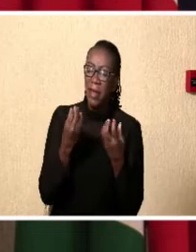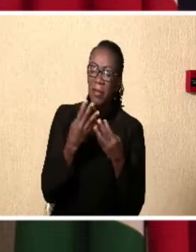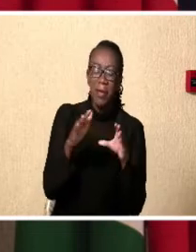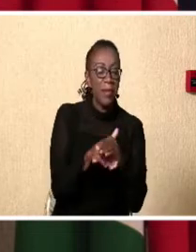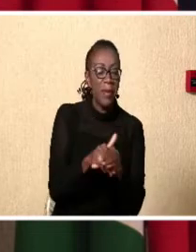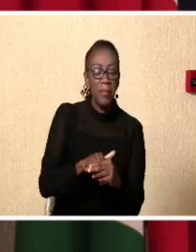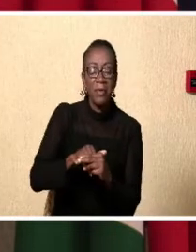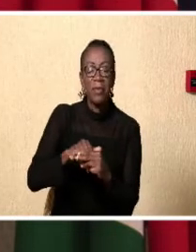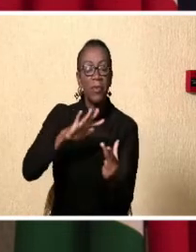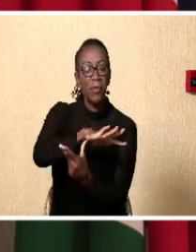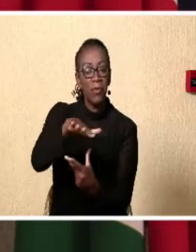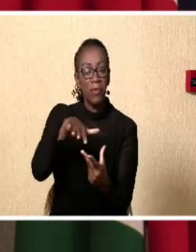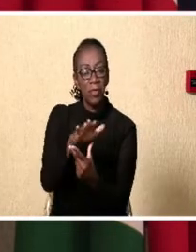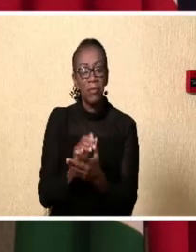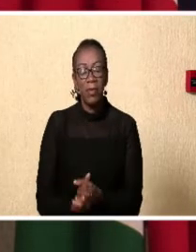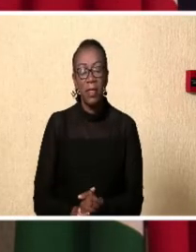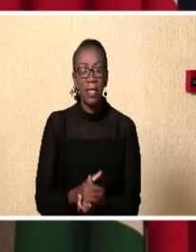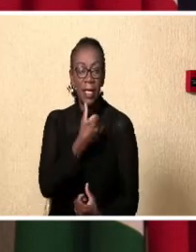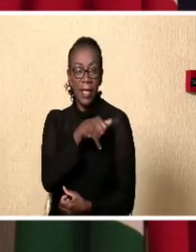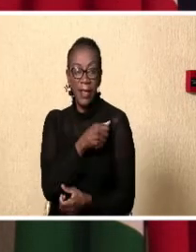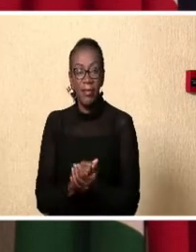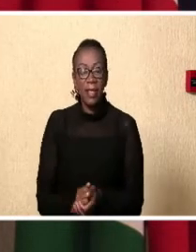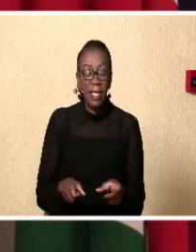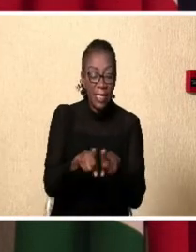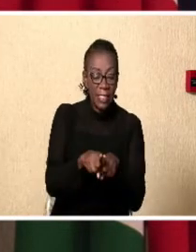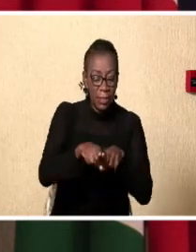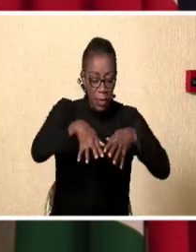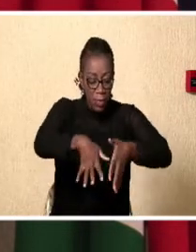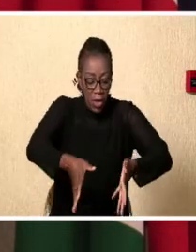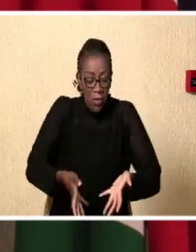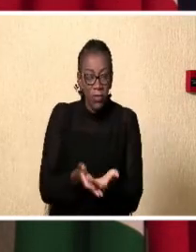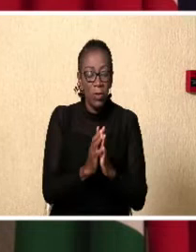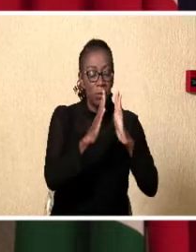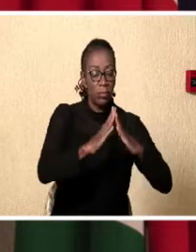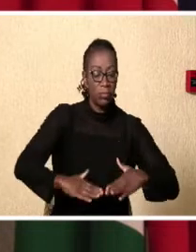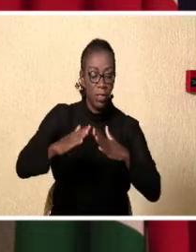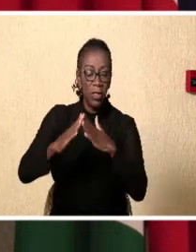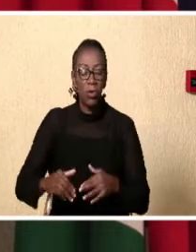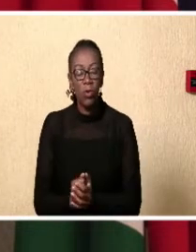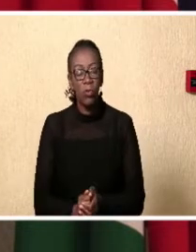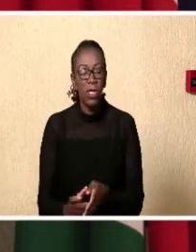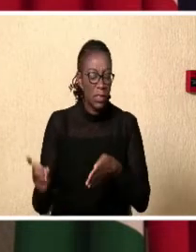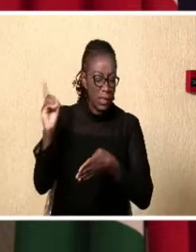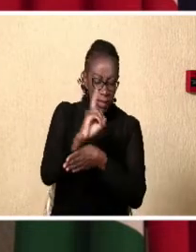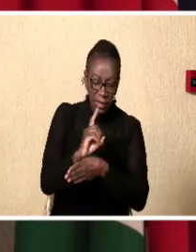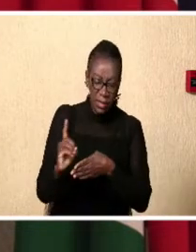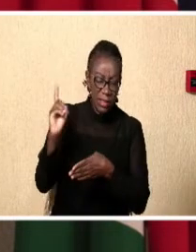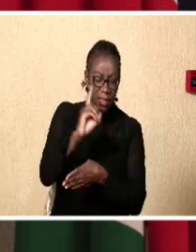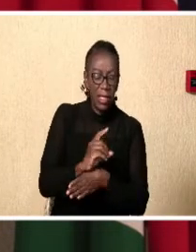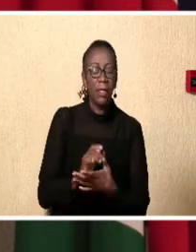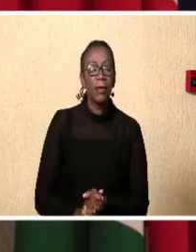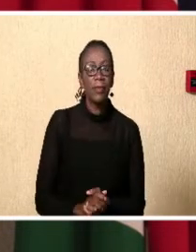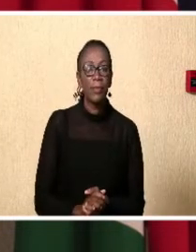and everybody living in one space for 21 days, together for 24 hours. There's